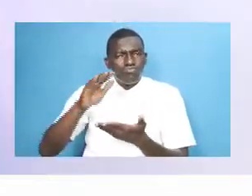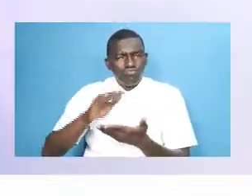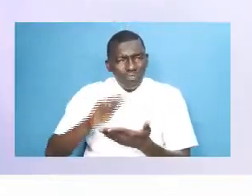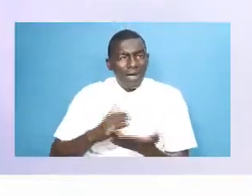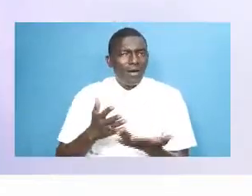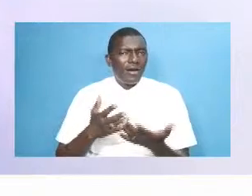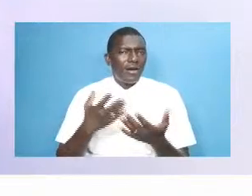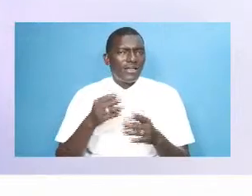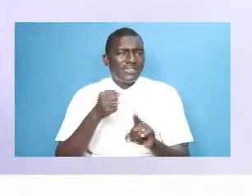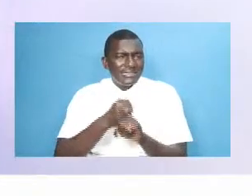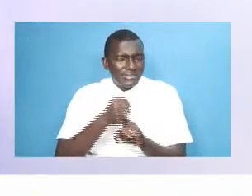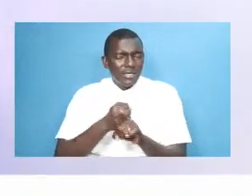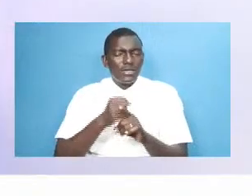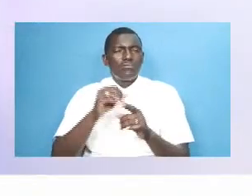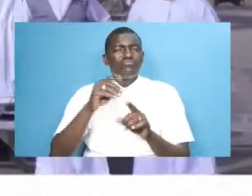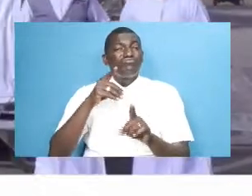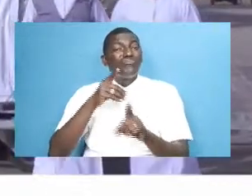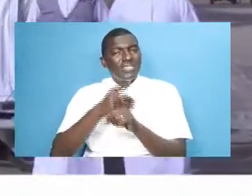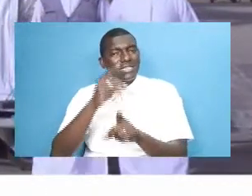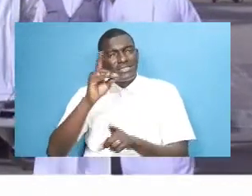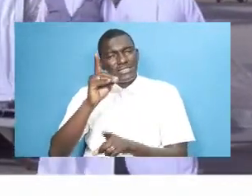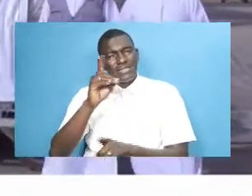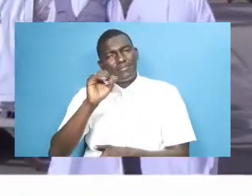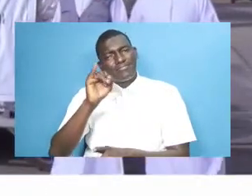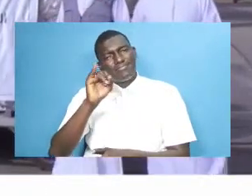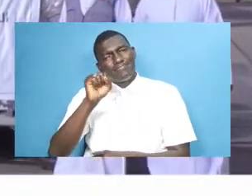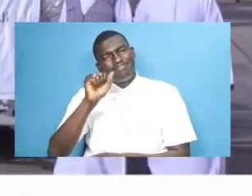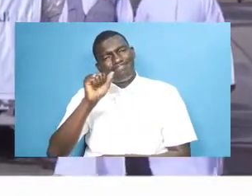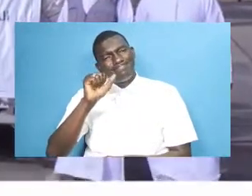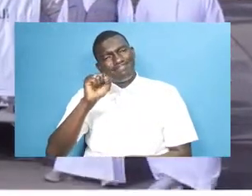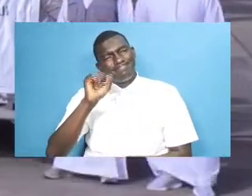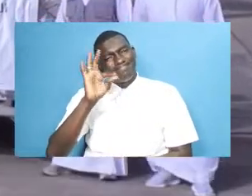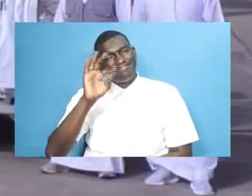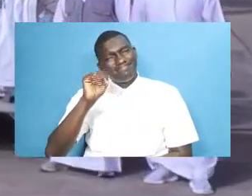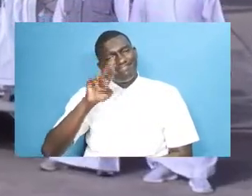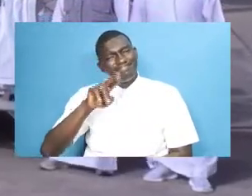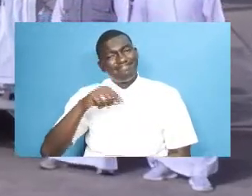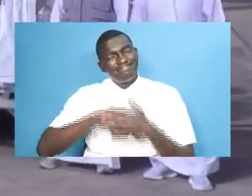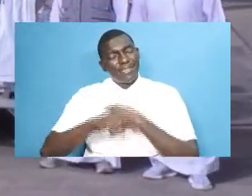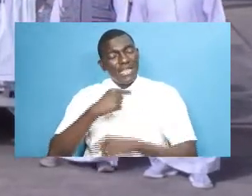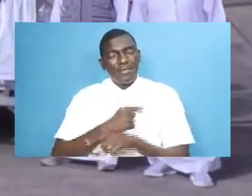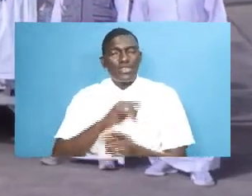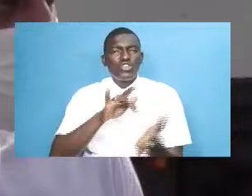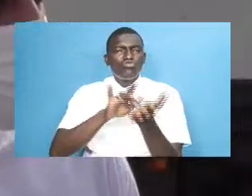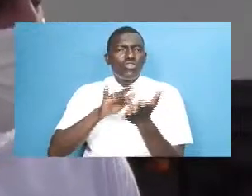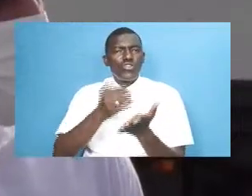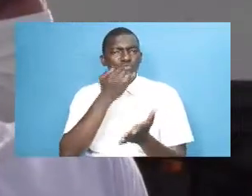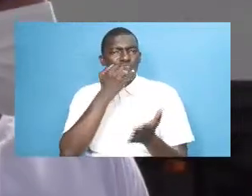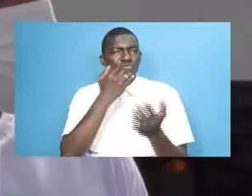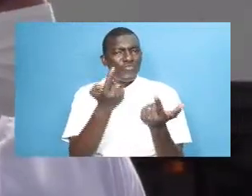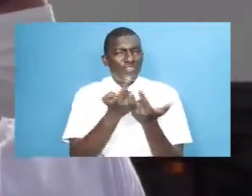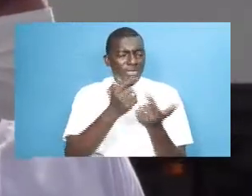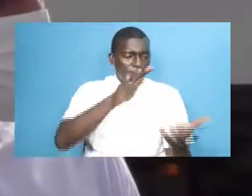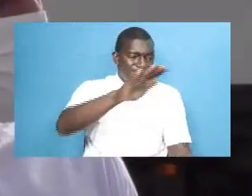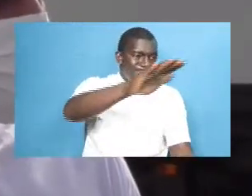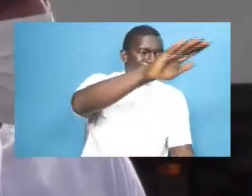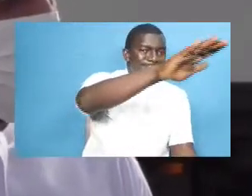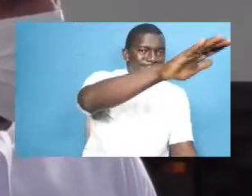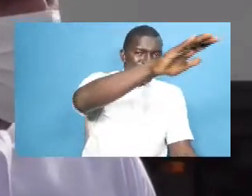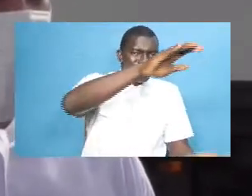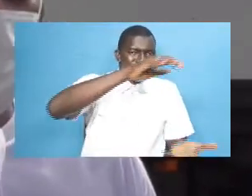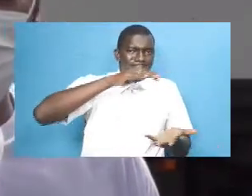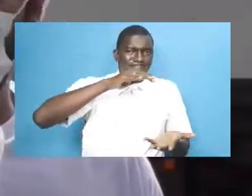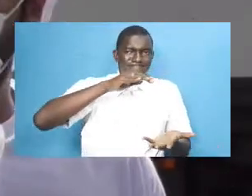of disaster in this country. According to the NDMA chief, the donated food items will be judiciously distributed